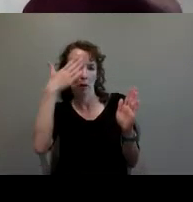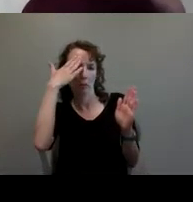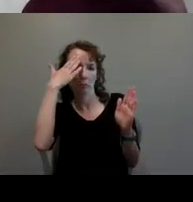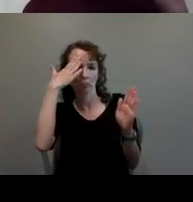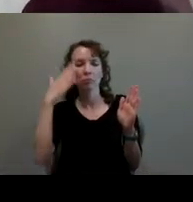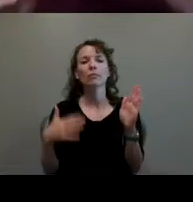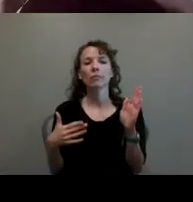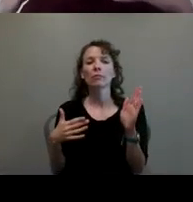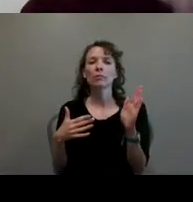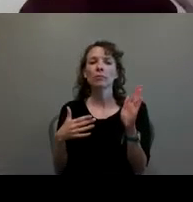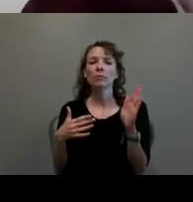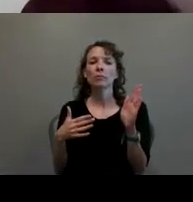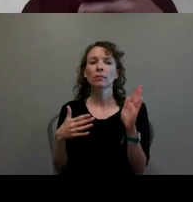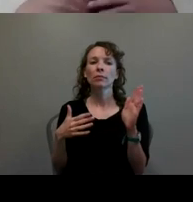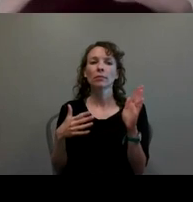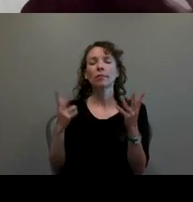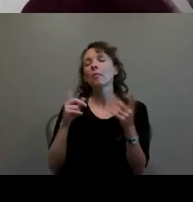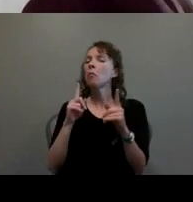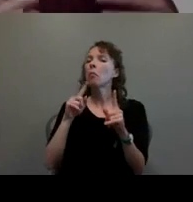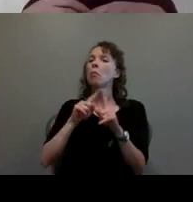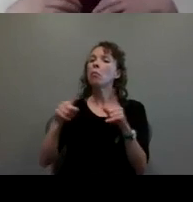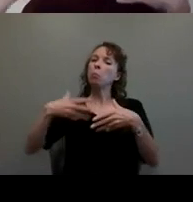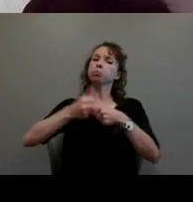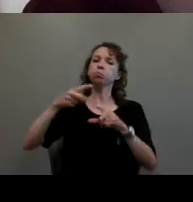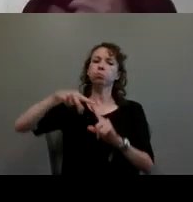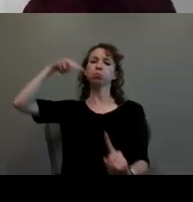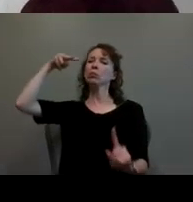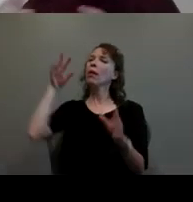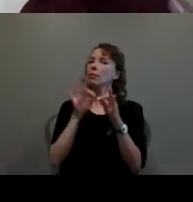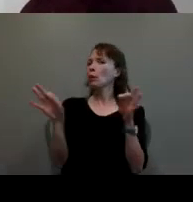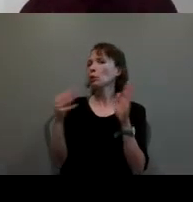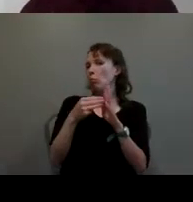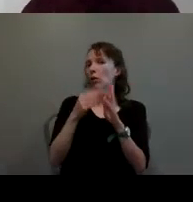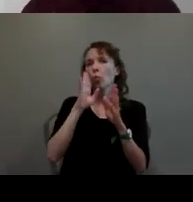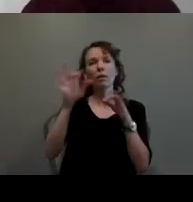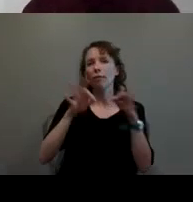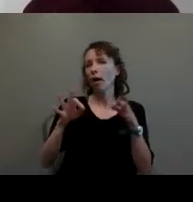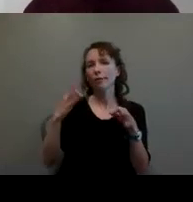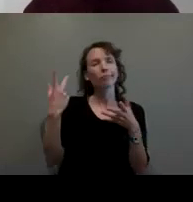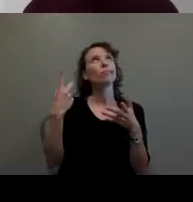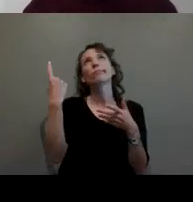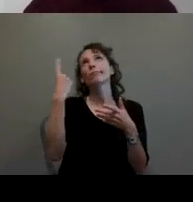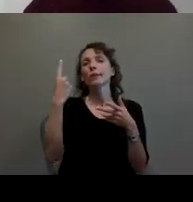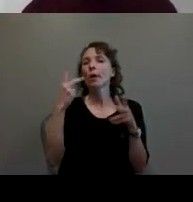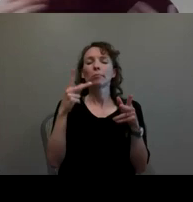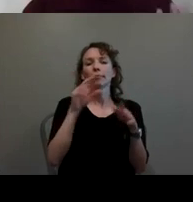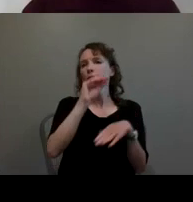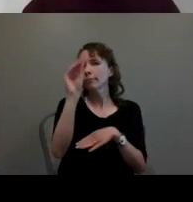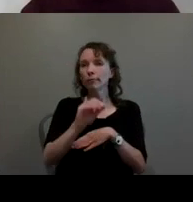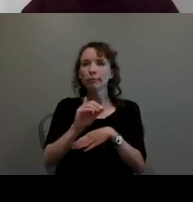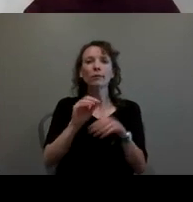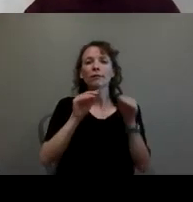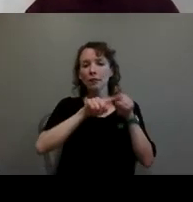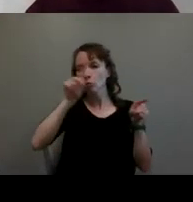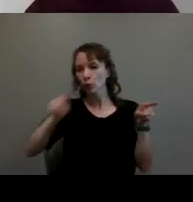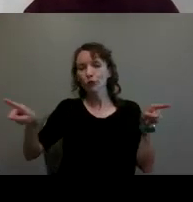But at a high level, a language model will define some probability distribution over sequences,